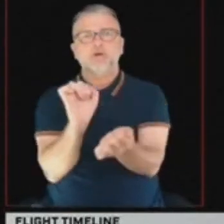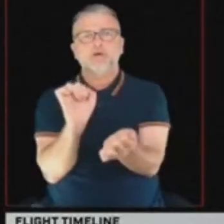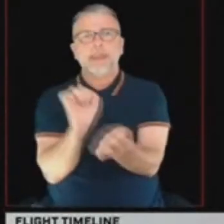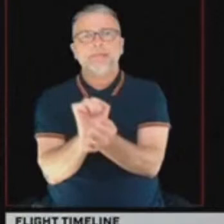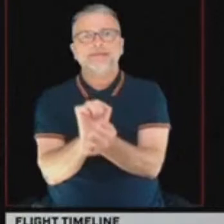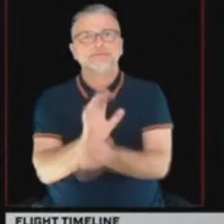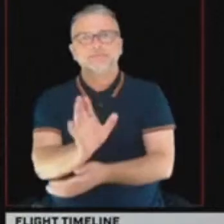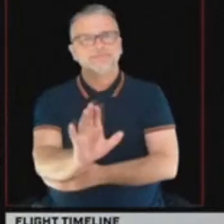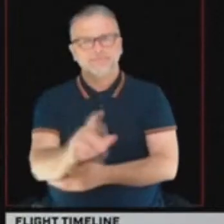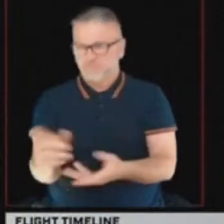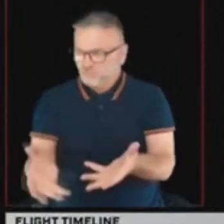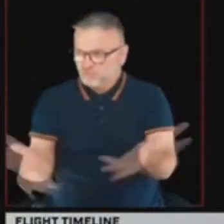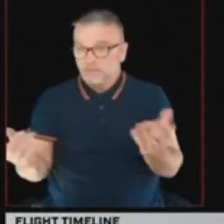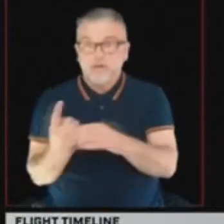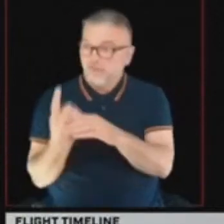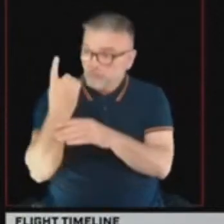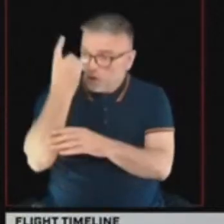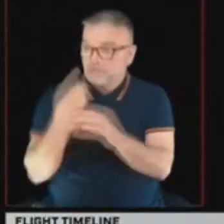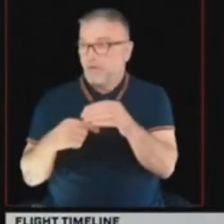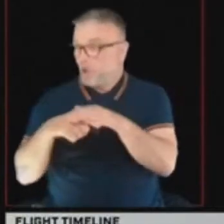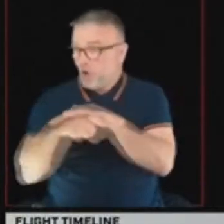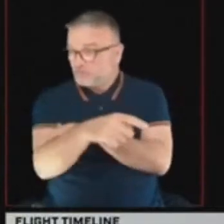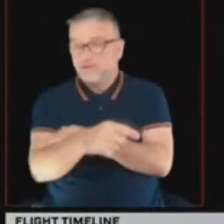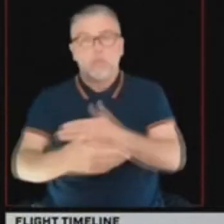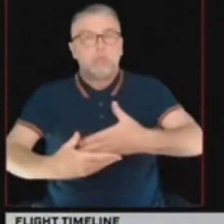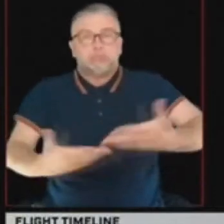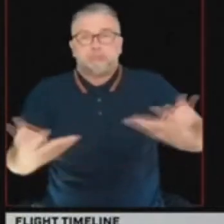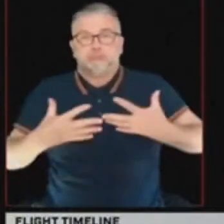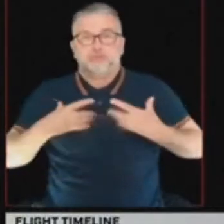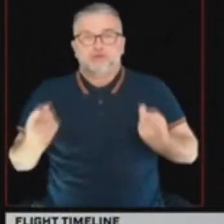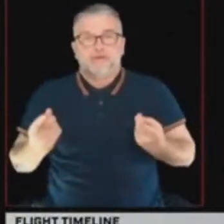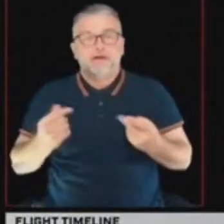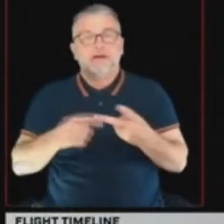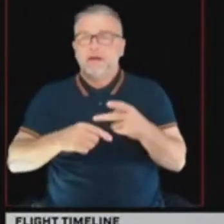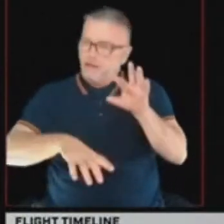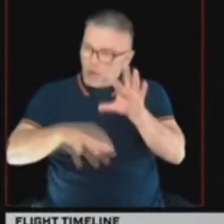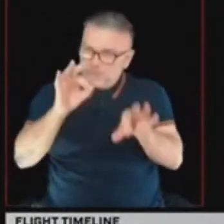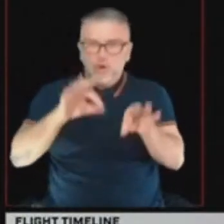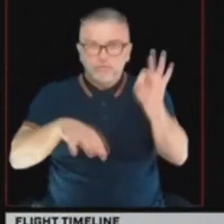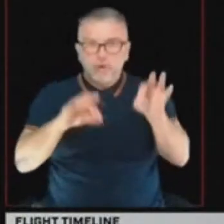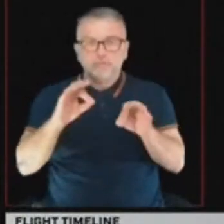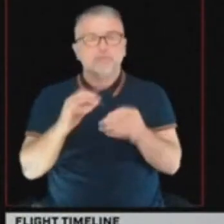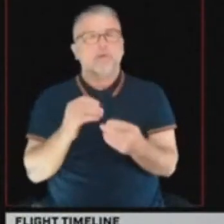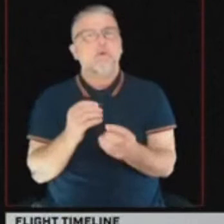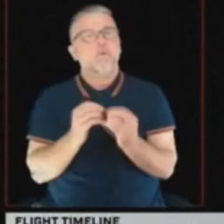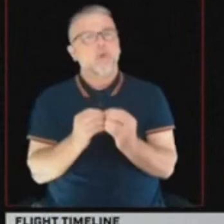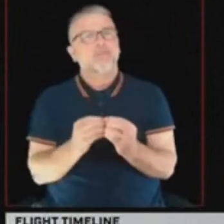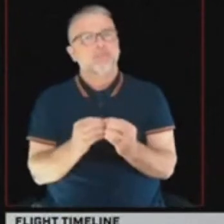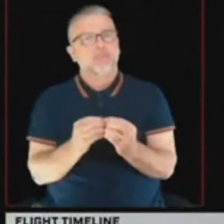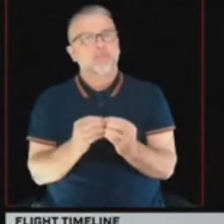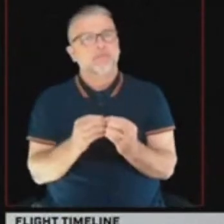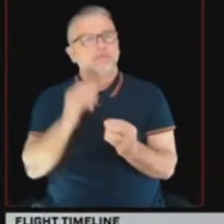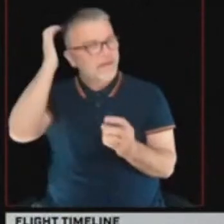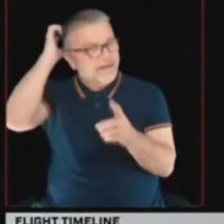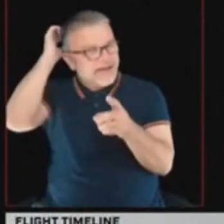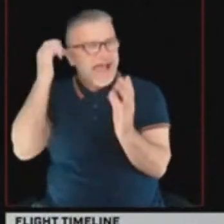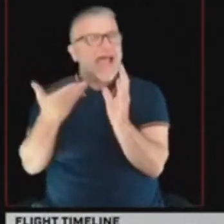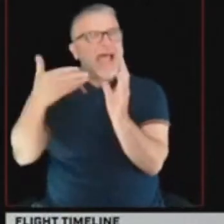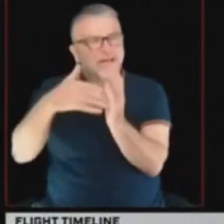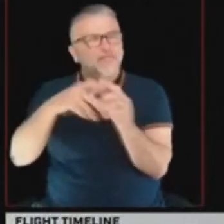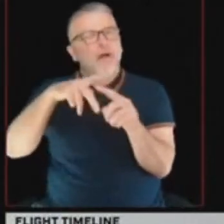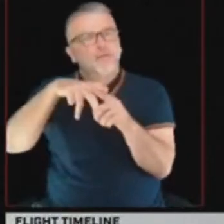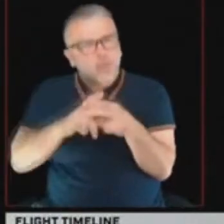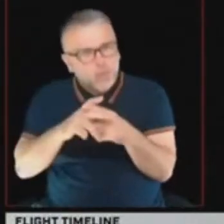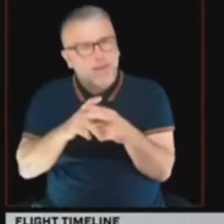having vertical launch, having horizontal launch, all of those things, add additional toolbox, adds